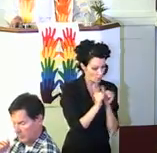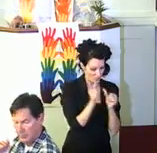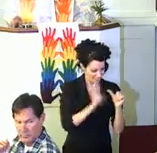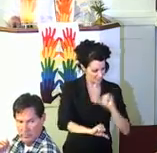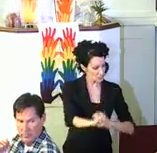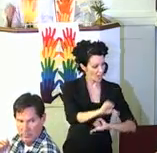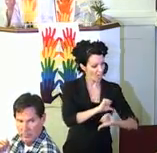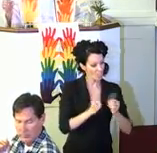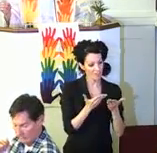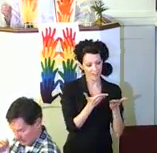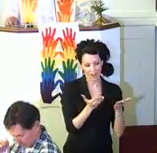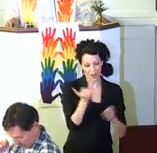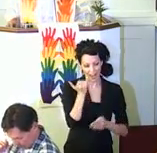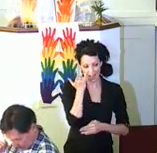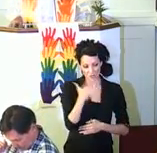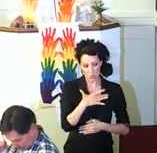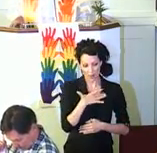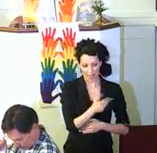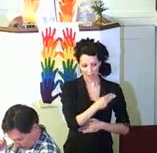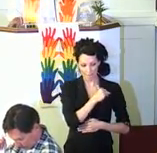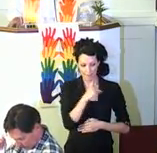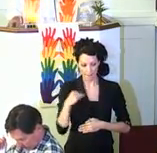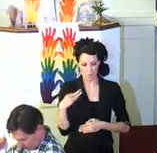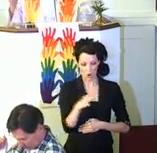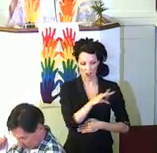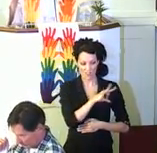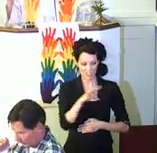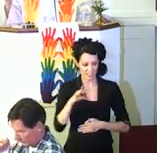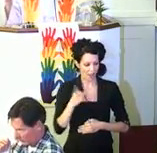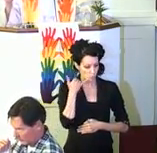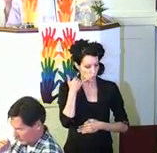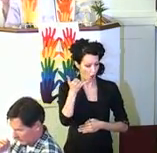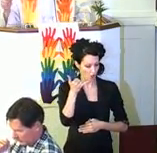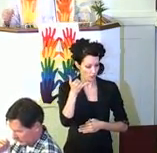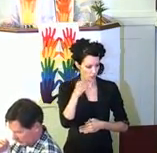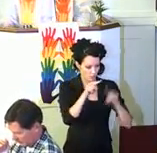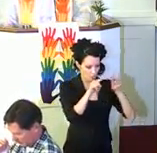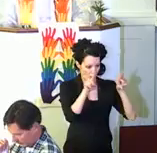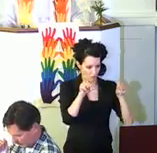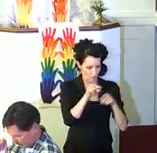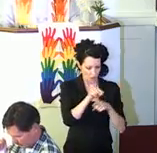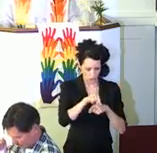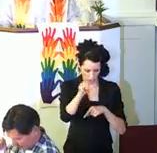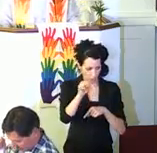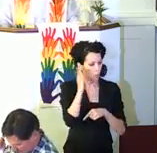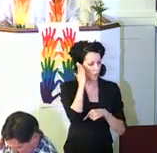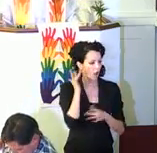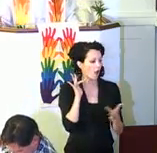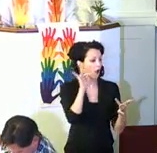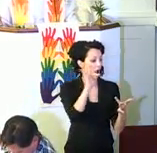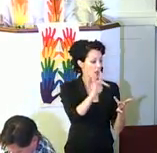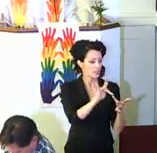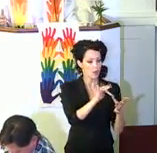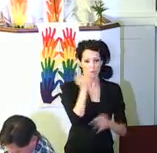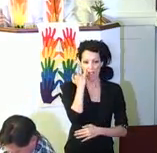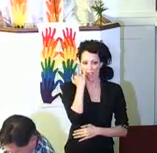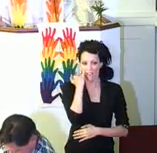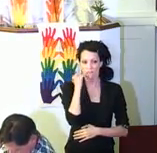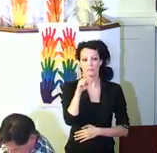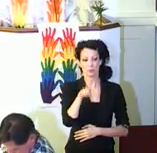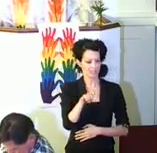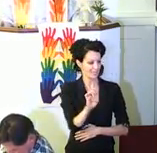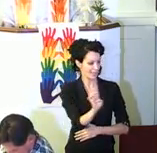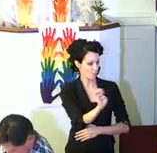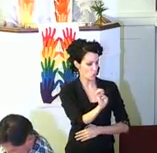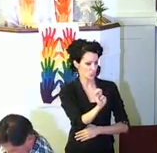another. If you would like a member of the staff to call you, please do check the box so that we can follow up with you. But also, if you're in need of emergency